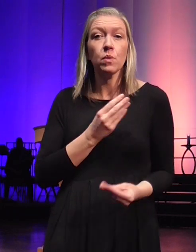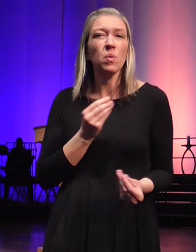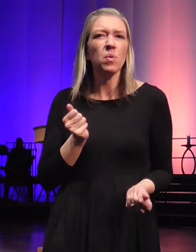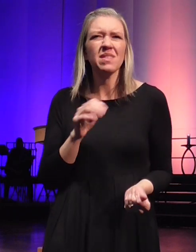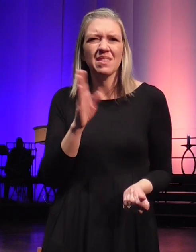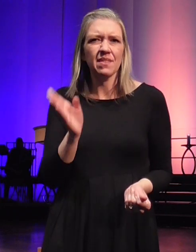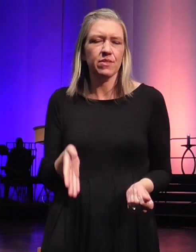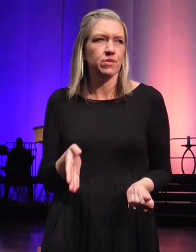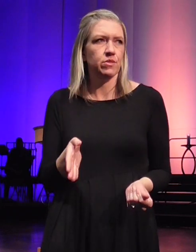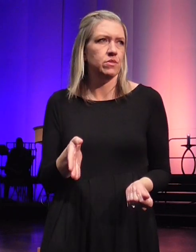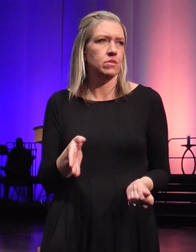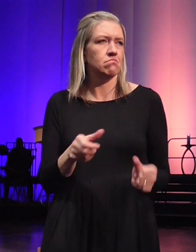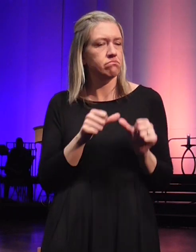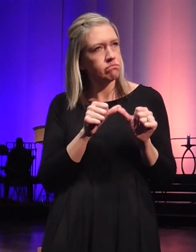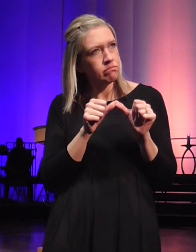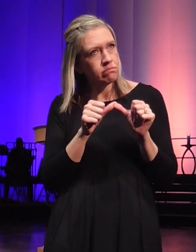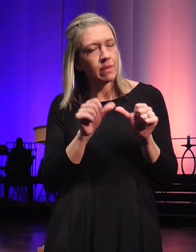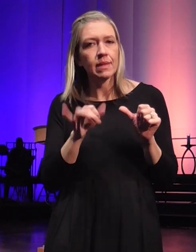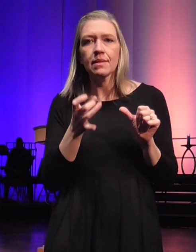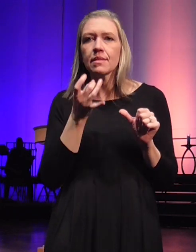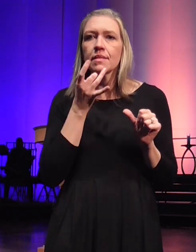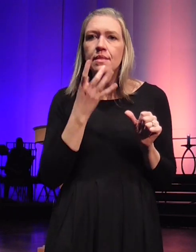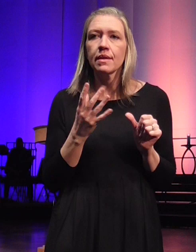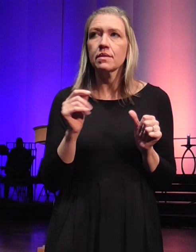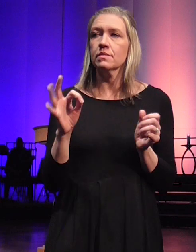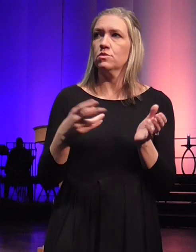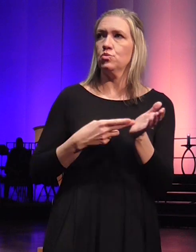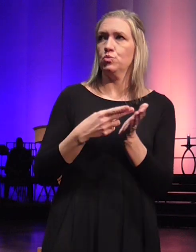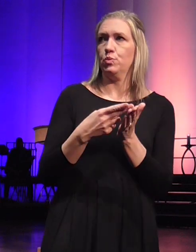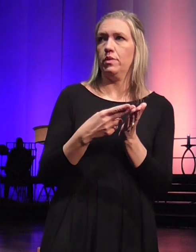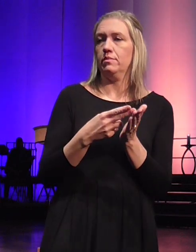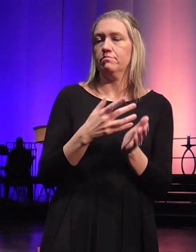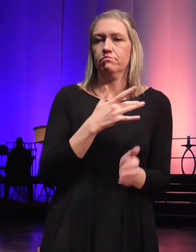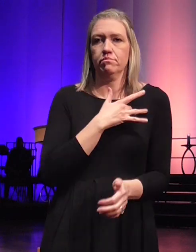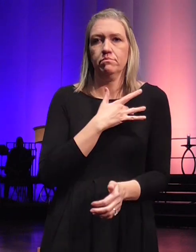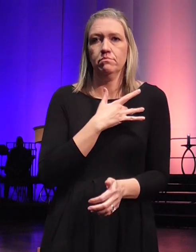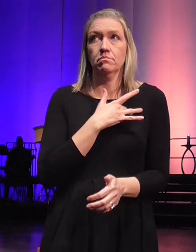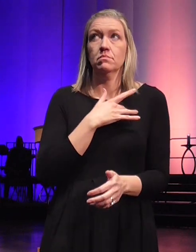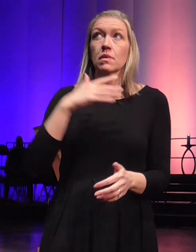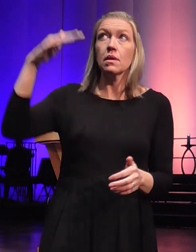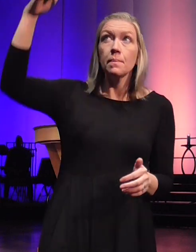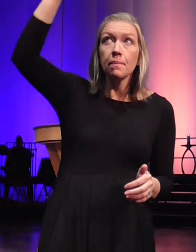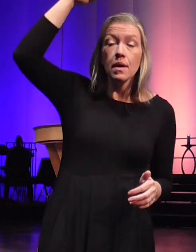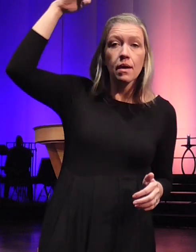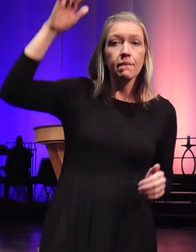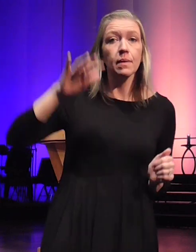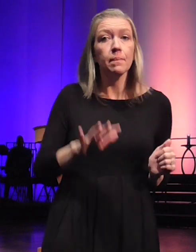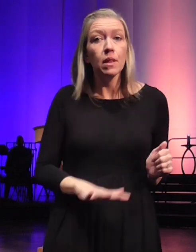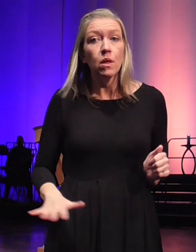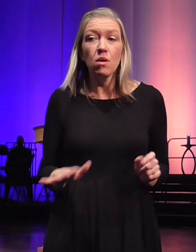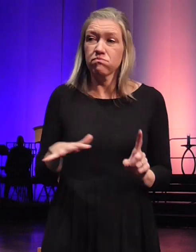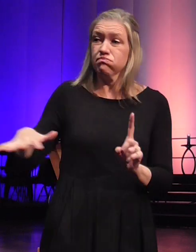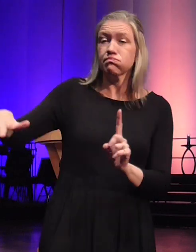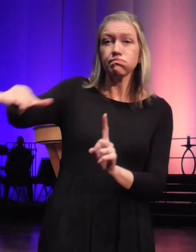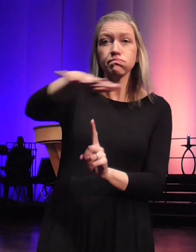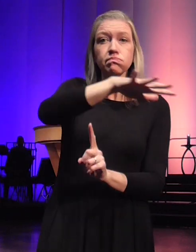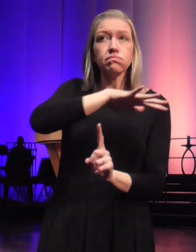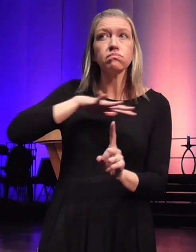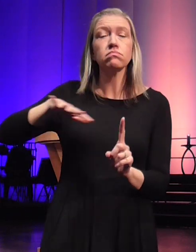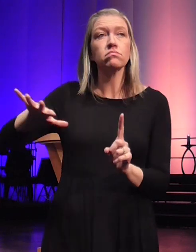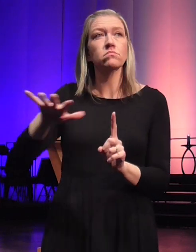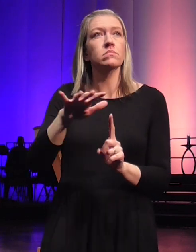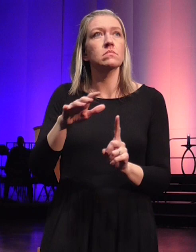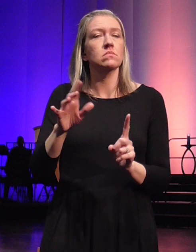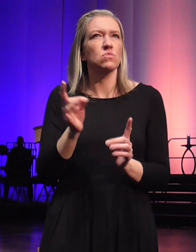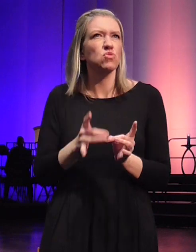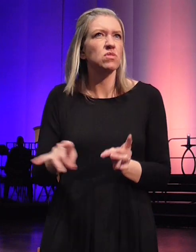out, for it is that light of truth. So above, so below, so all around about is the very